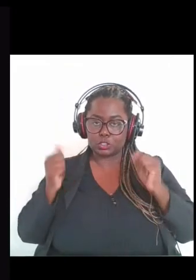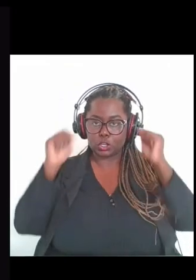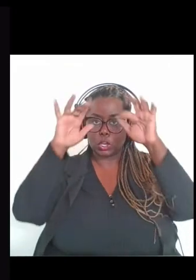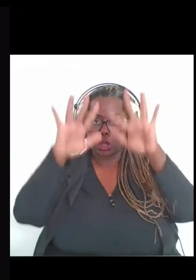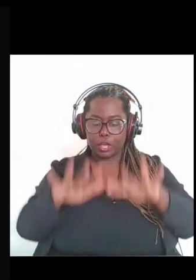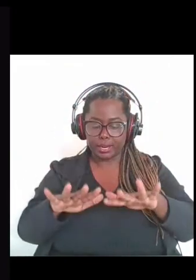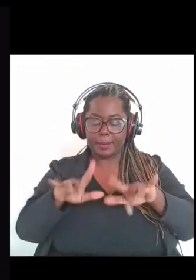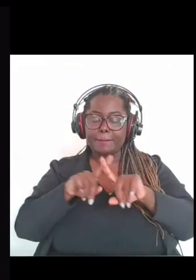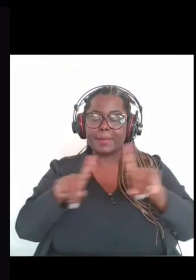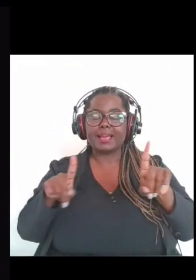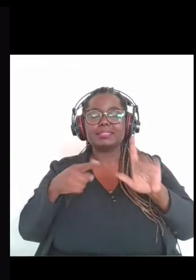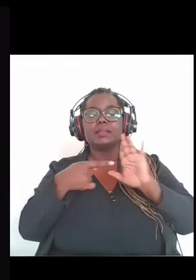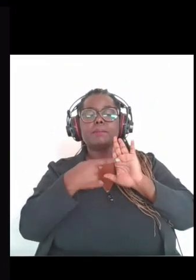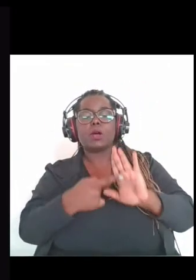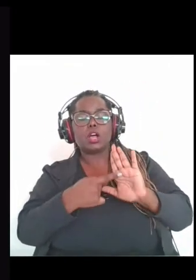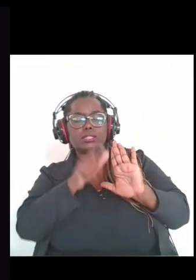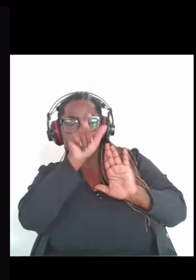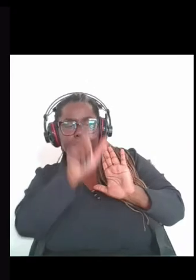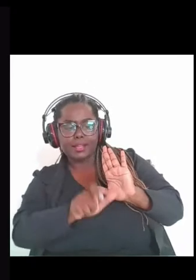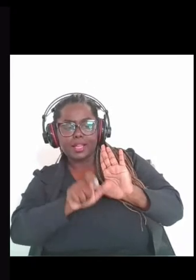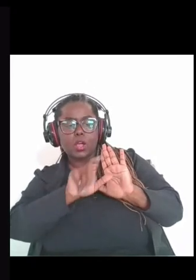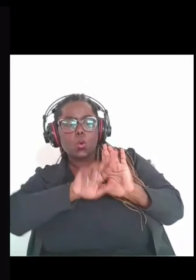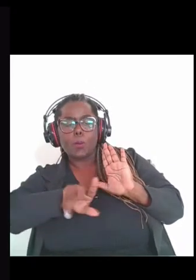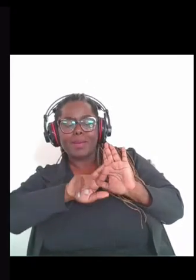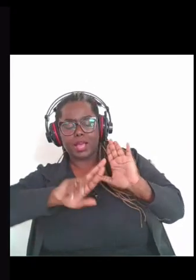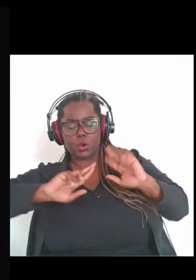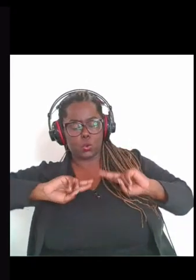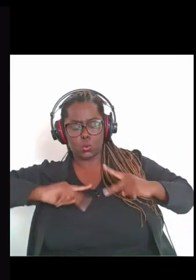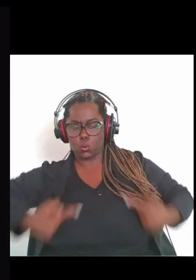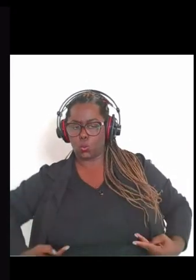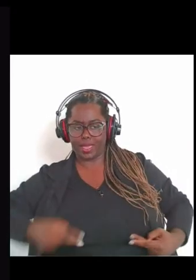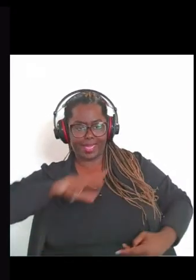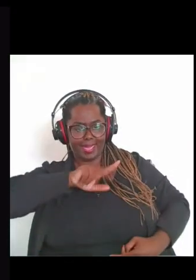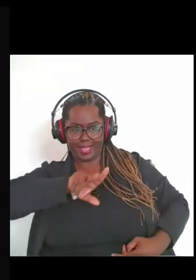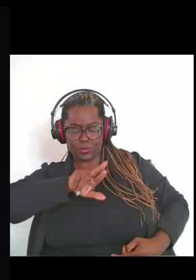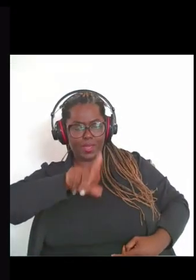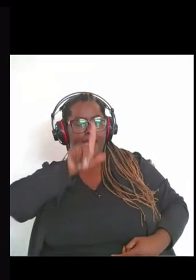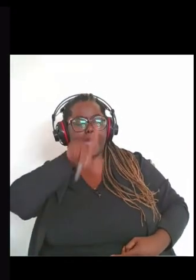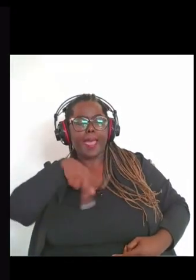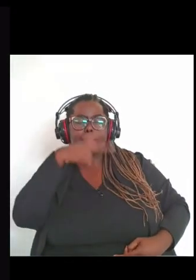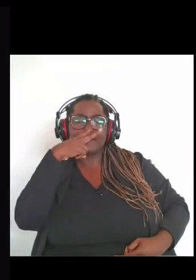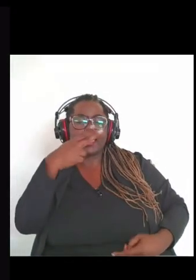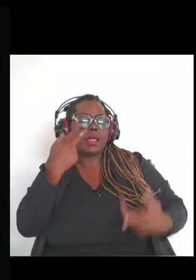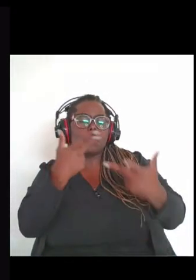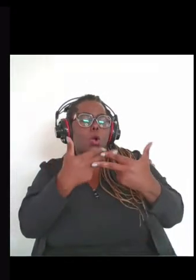in those what nature of a thing is